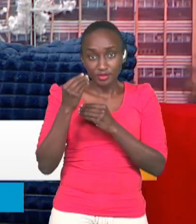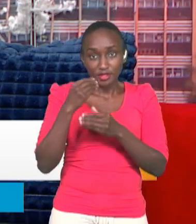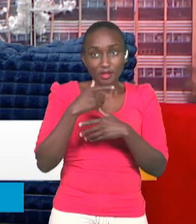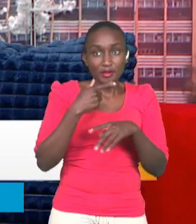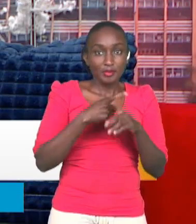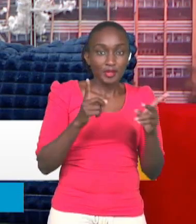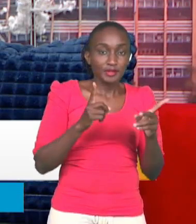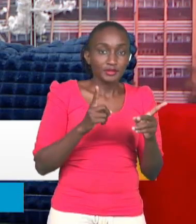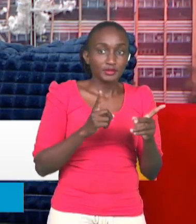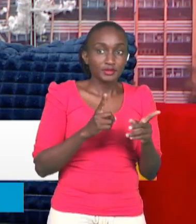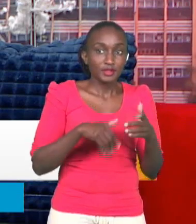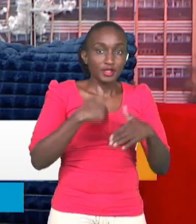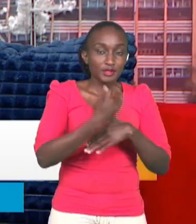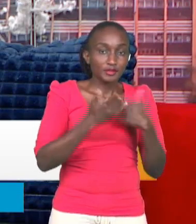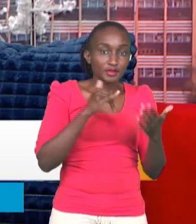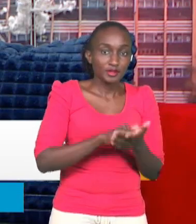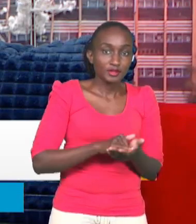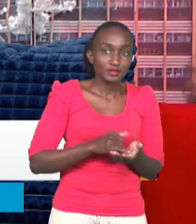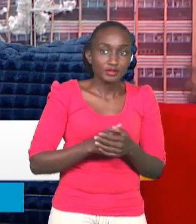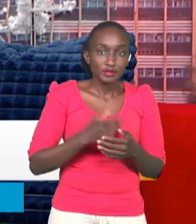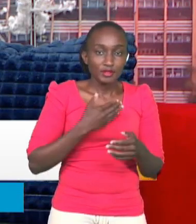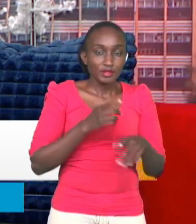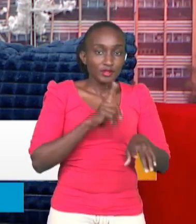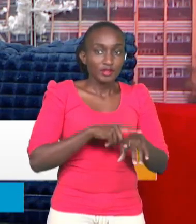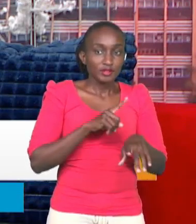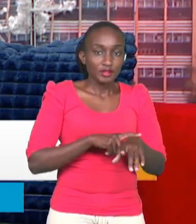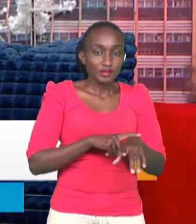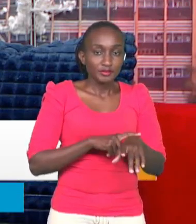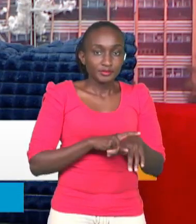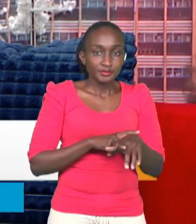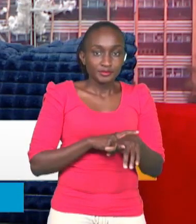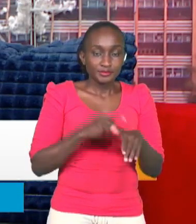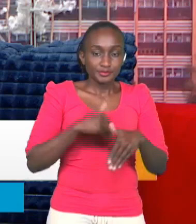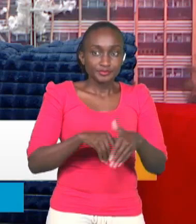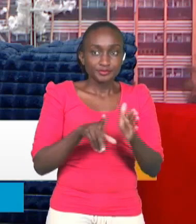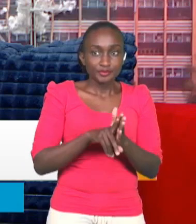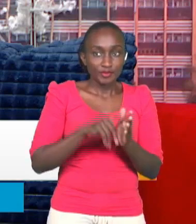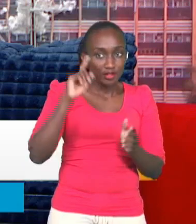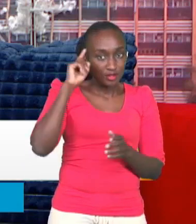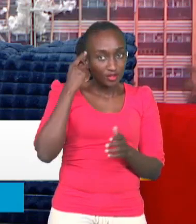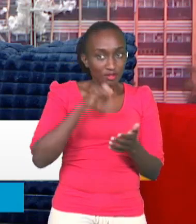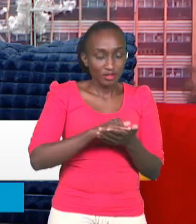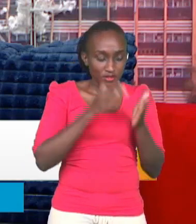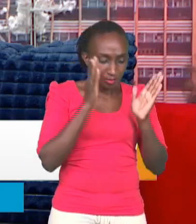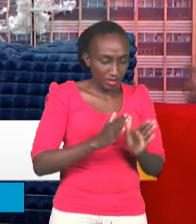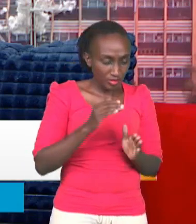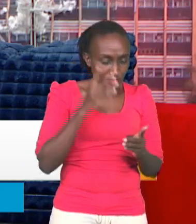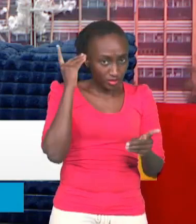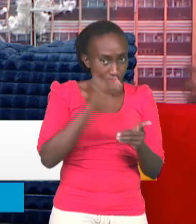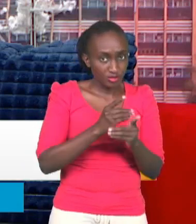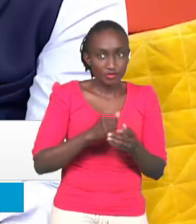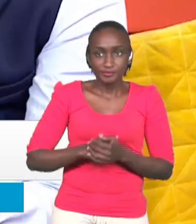But when you get after that, that's when now there's you are tied bound to a certain set of rules. So I think that's still a personal decision you have to make.